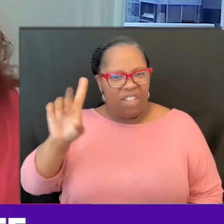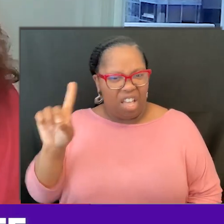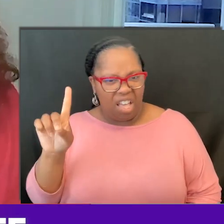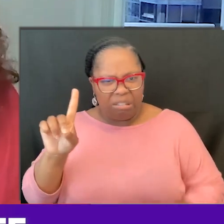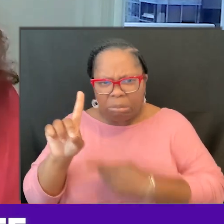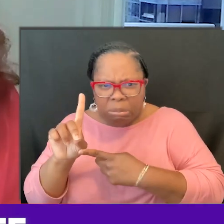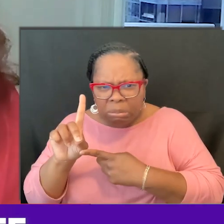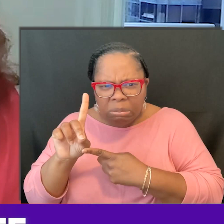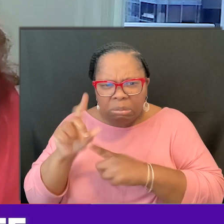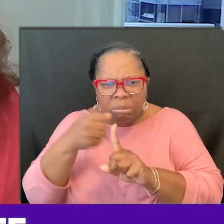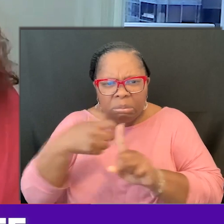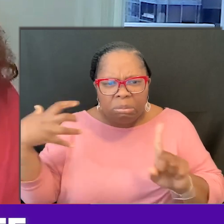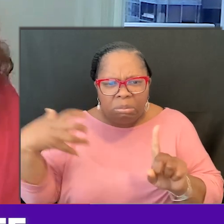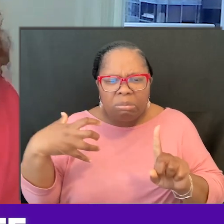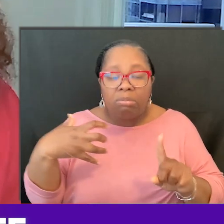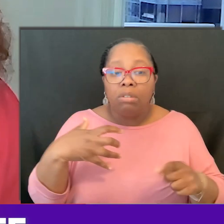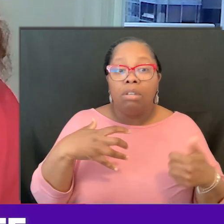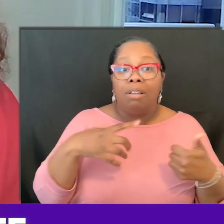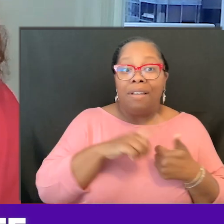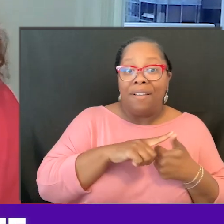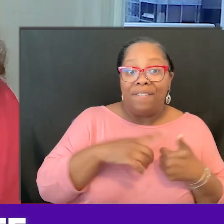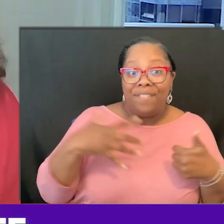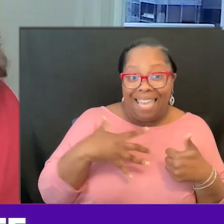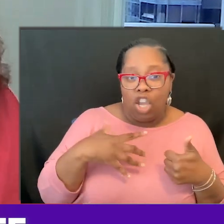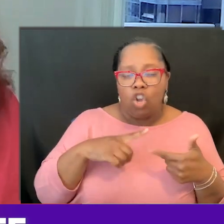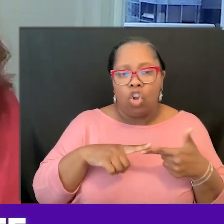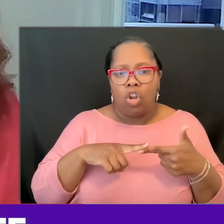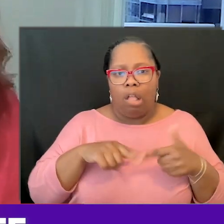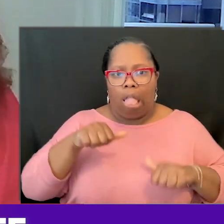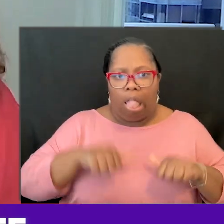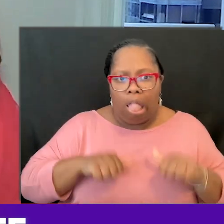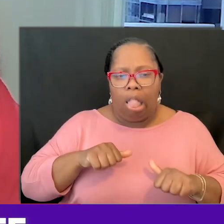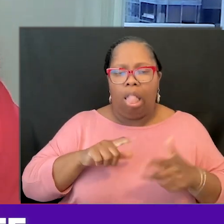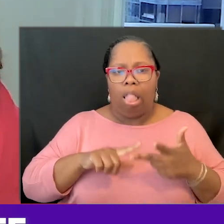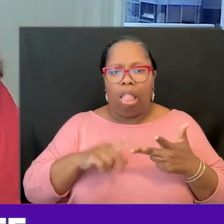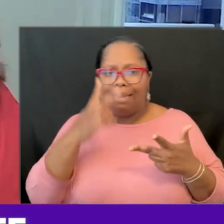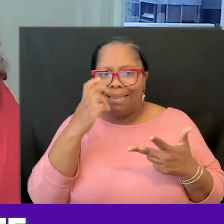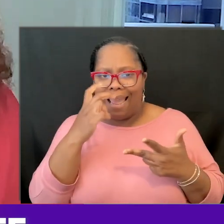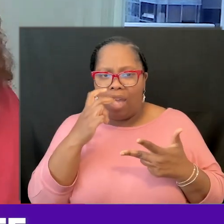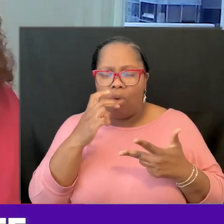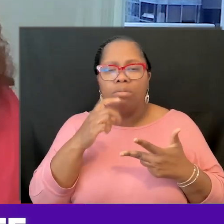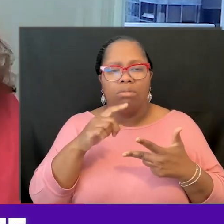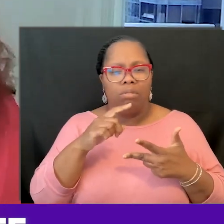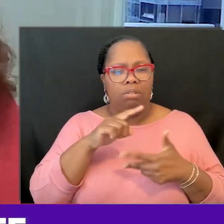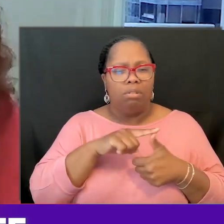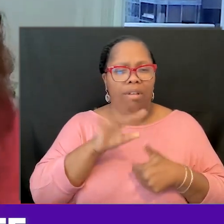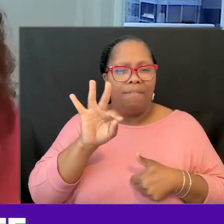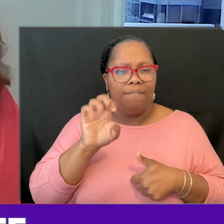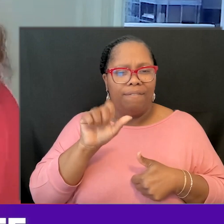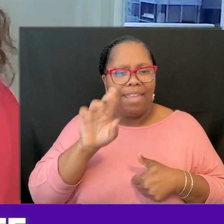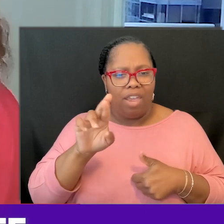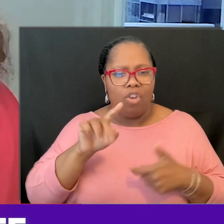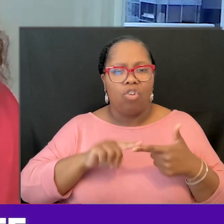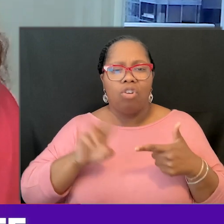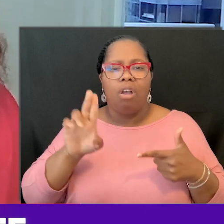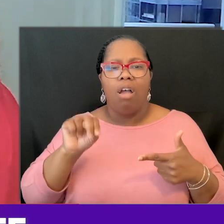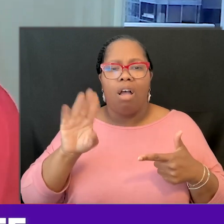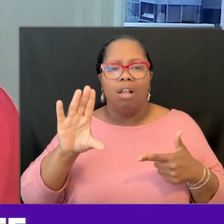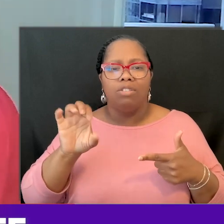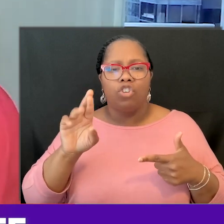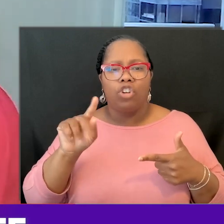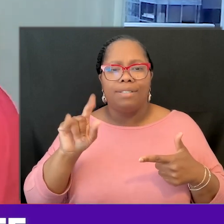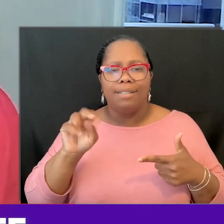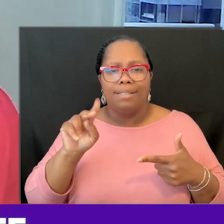fear, uncertainty, and doubt, to try and stop you from taking